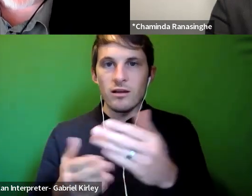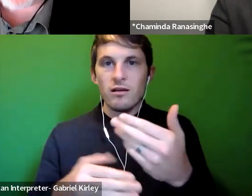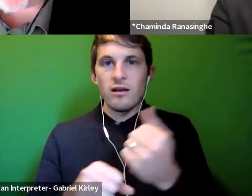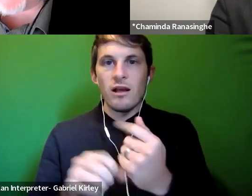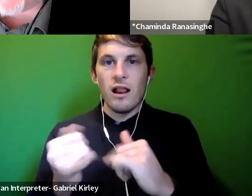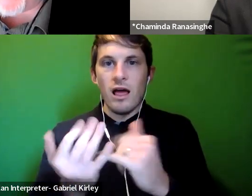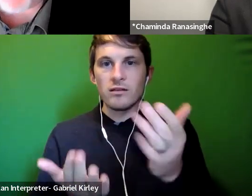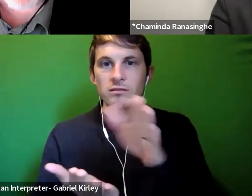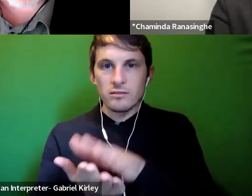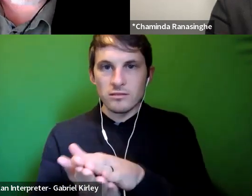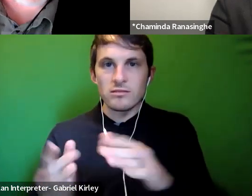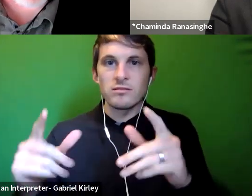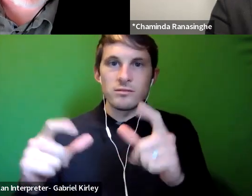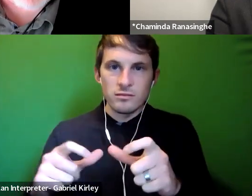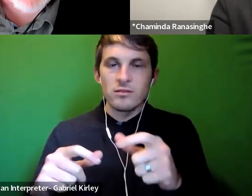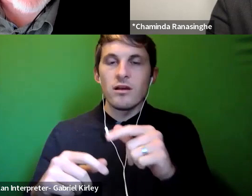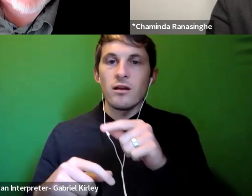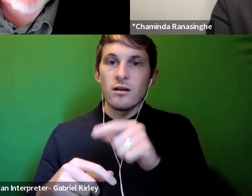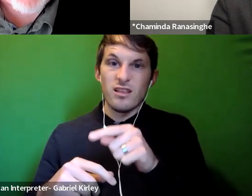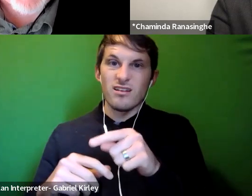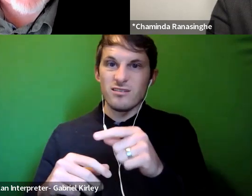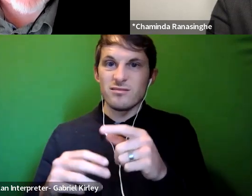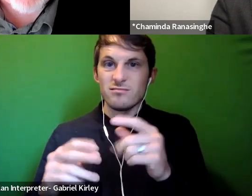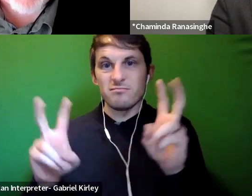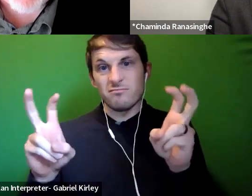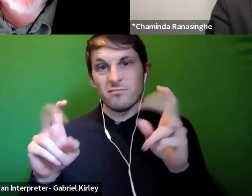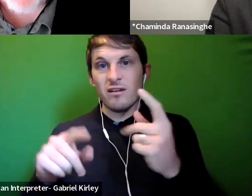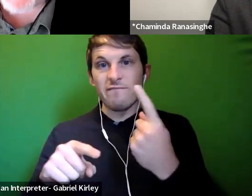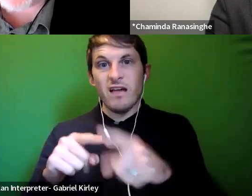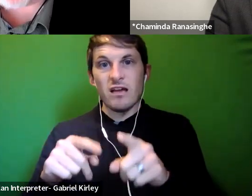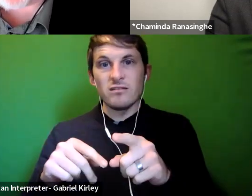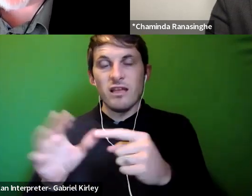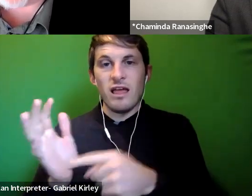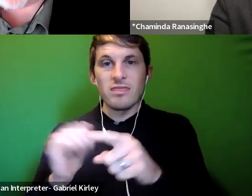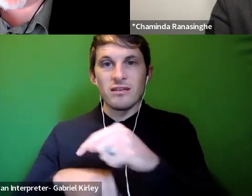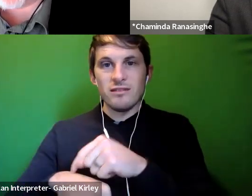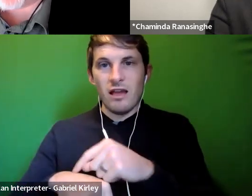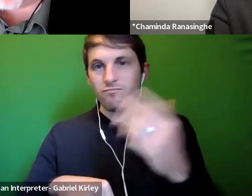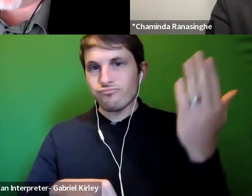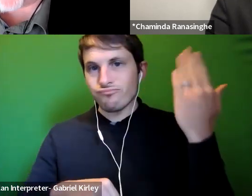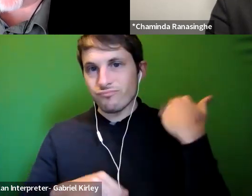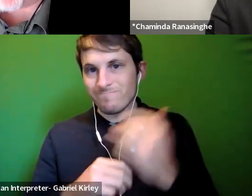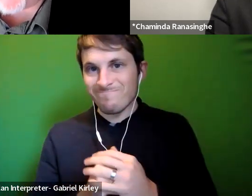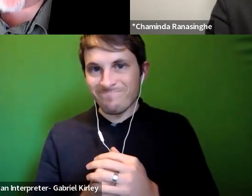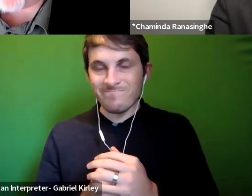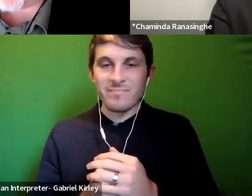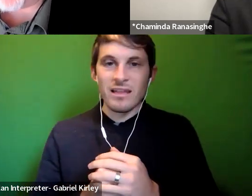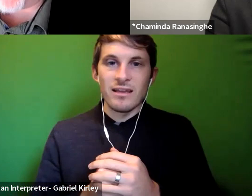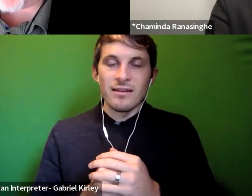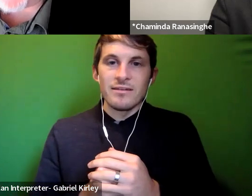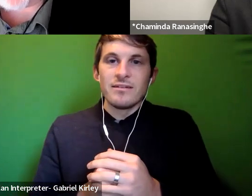next page, etc. And that was fairly fast for its time. That was considered, you know, the way things were done. I remember